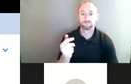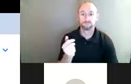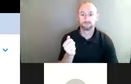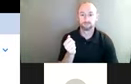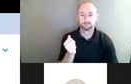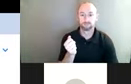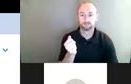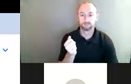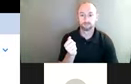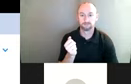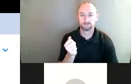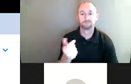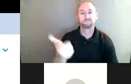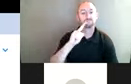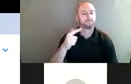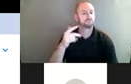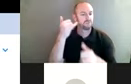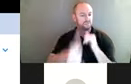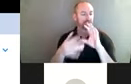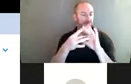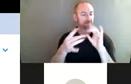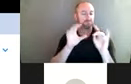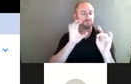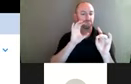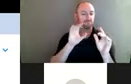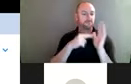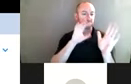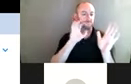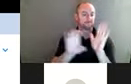a picture of